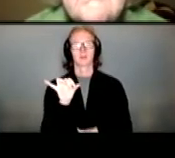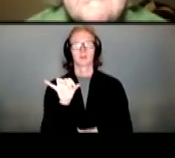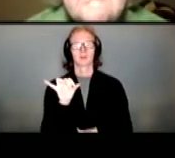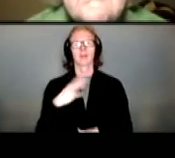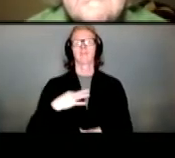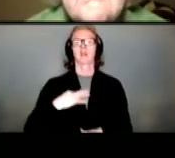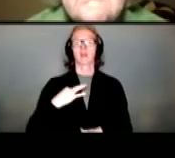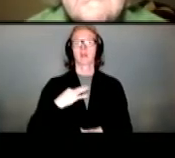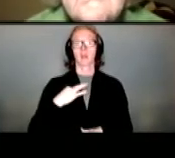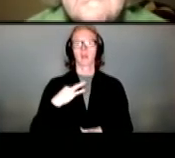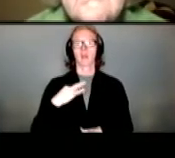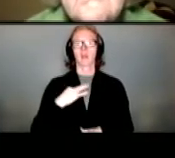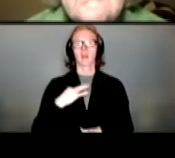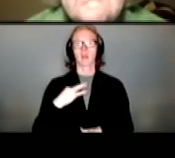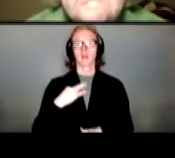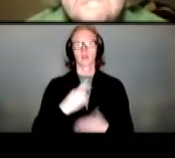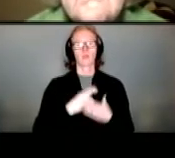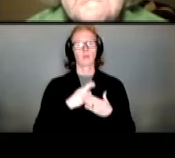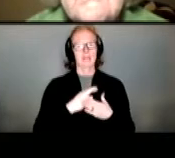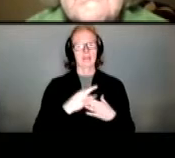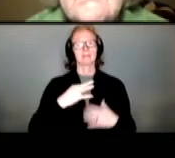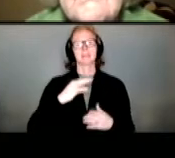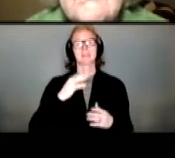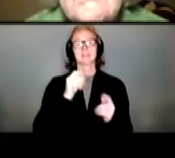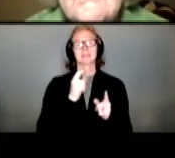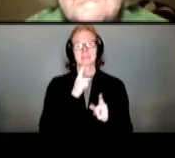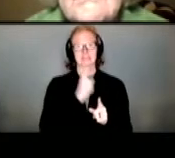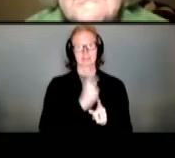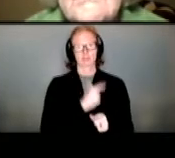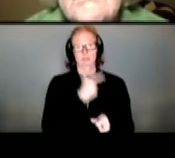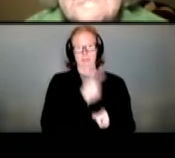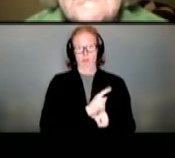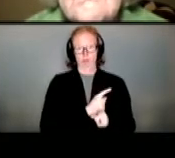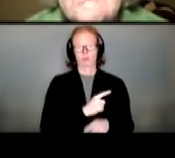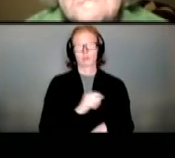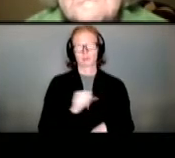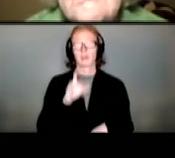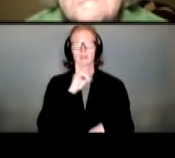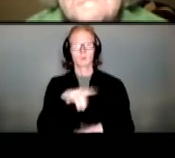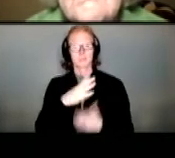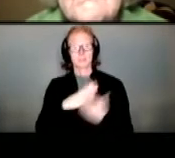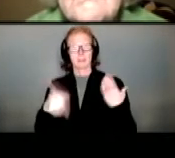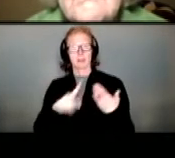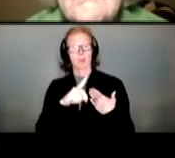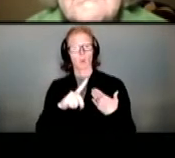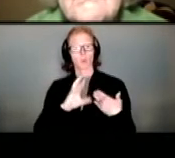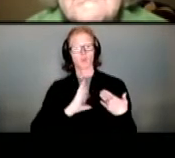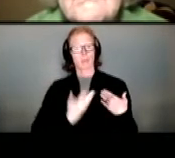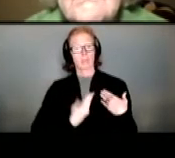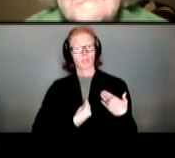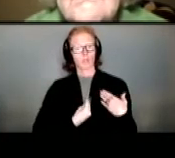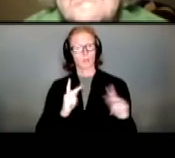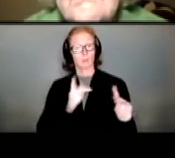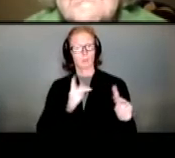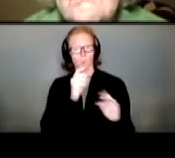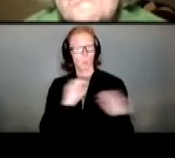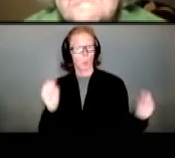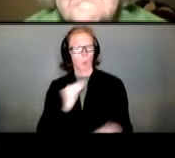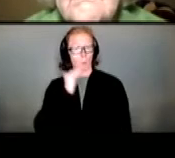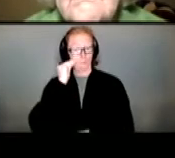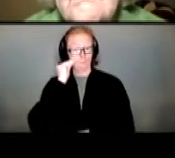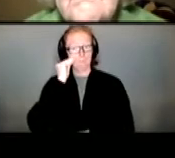I volunteer at Rahab Sisters and talking with many of our unhoused transgender